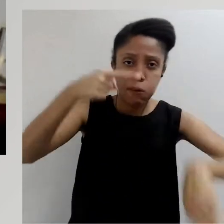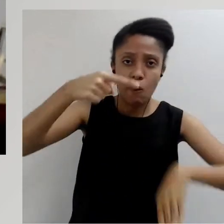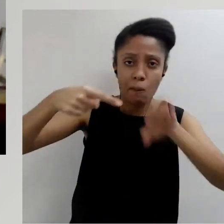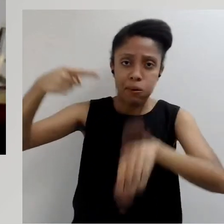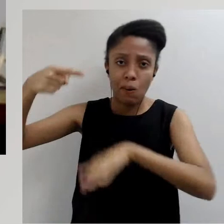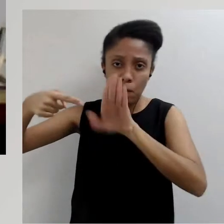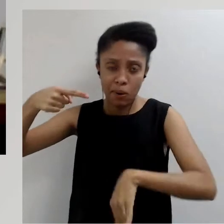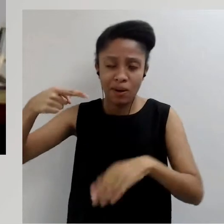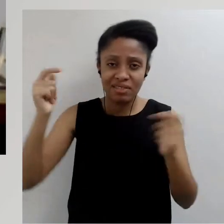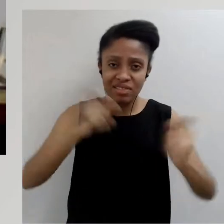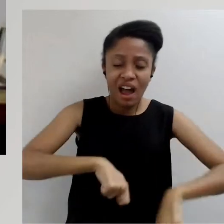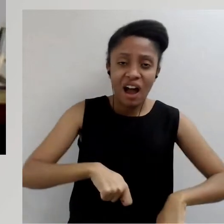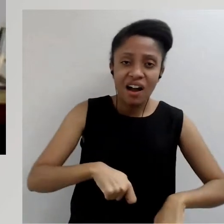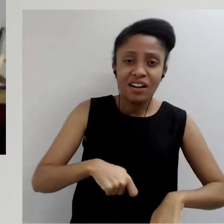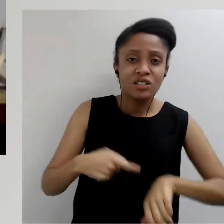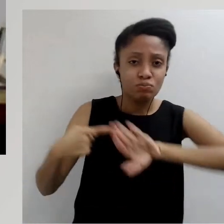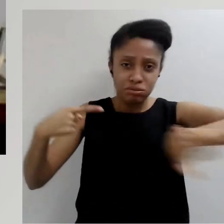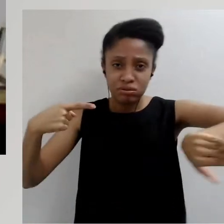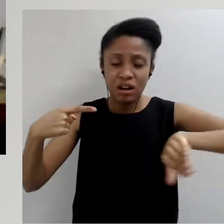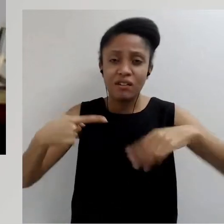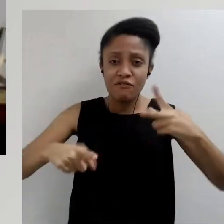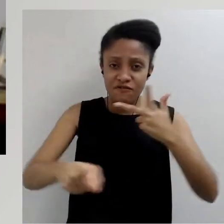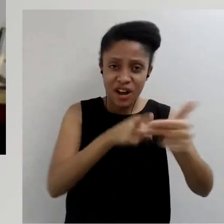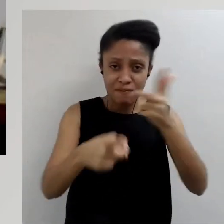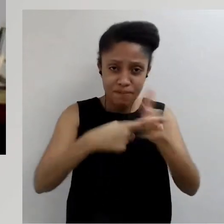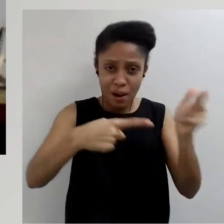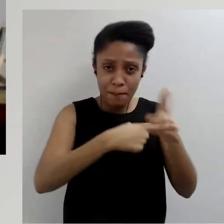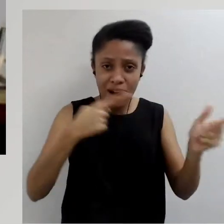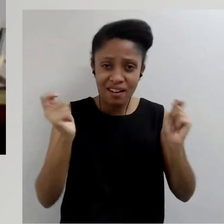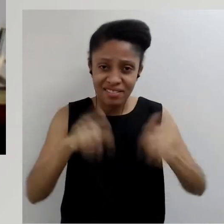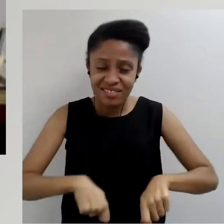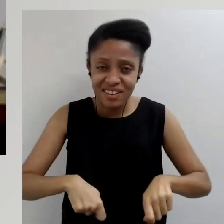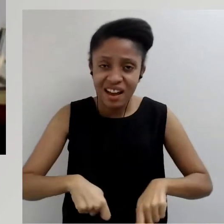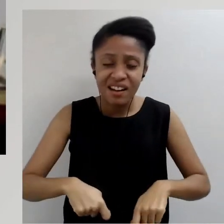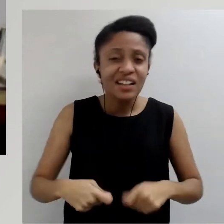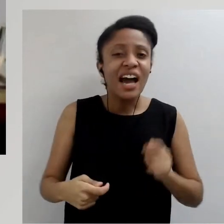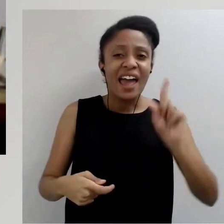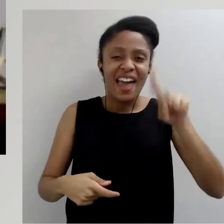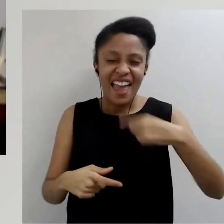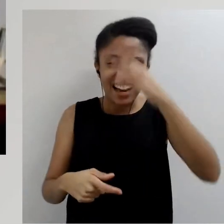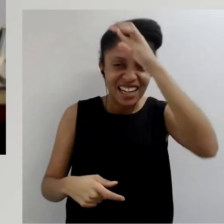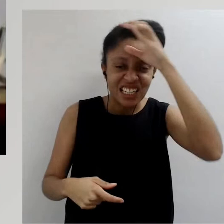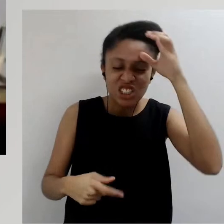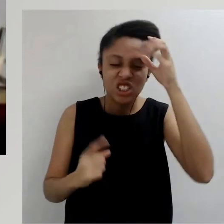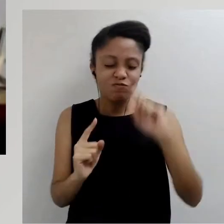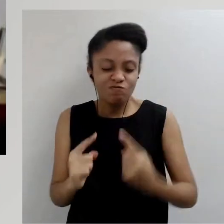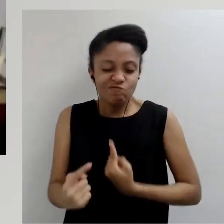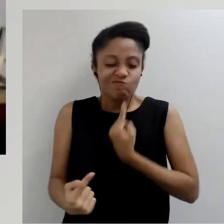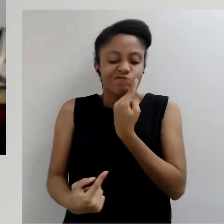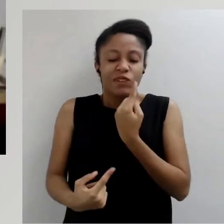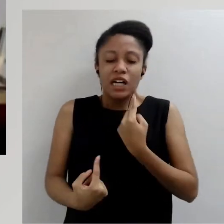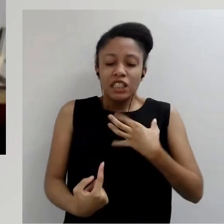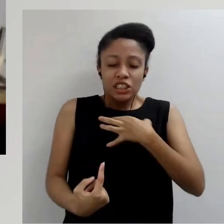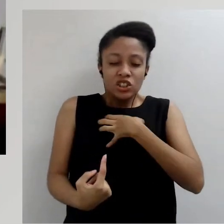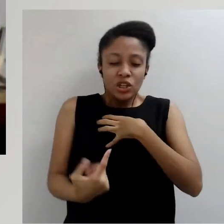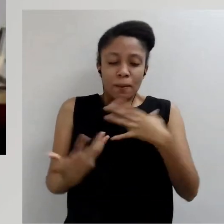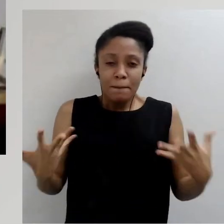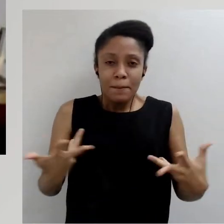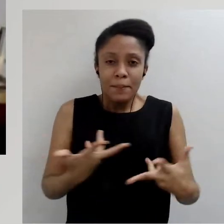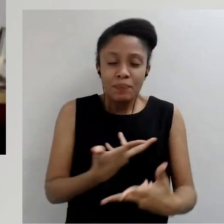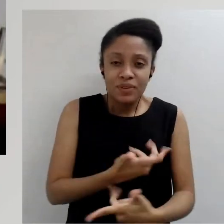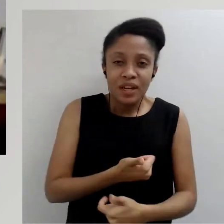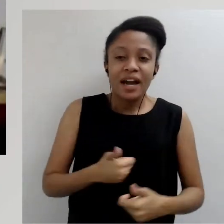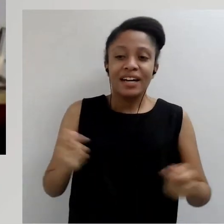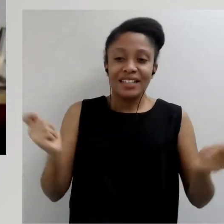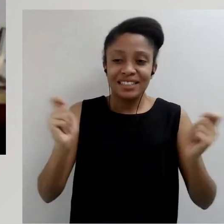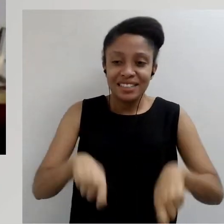deliver your service? Do you are able to compete with this personalized, the bespoke and personalized service?